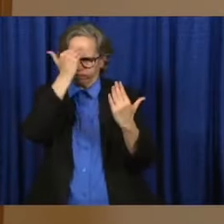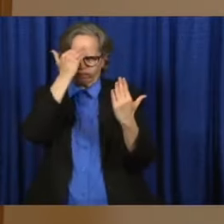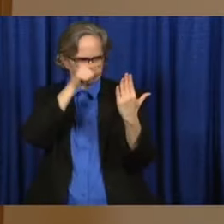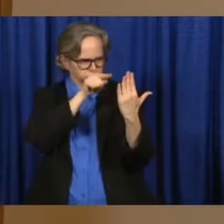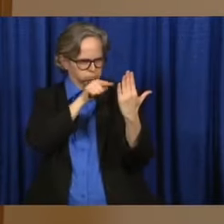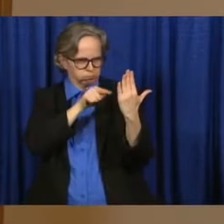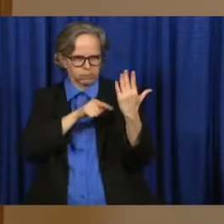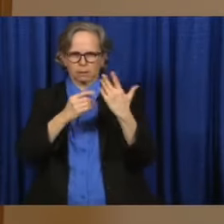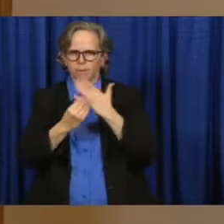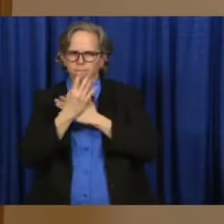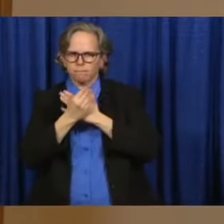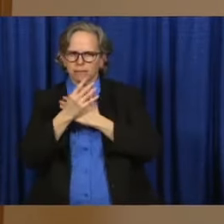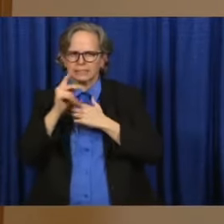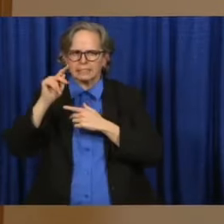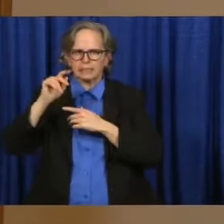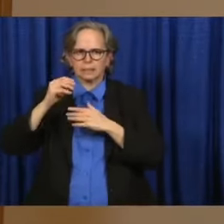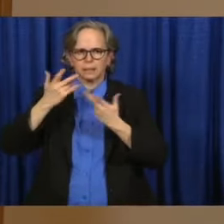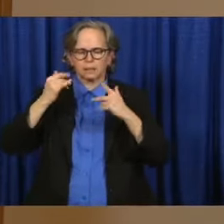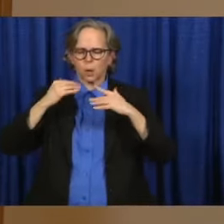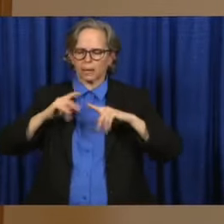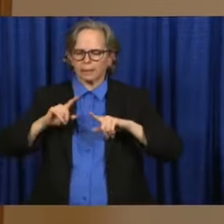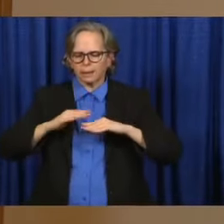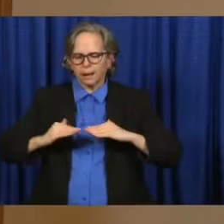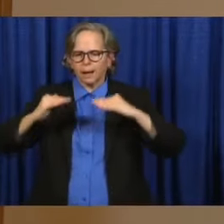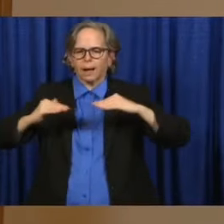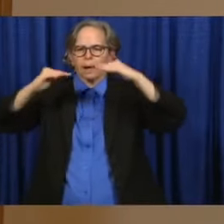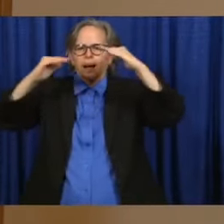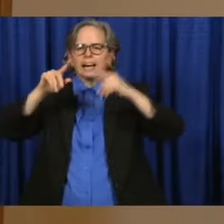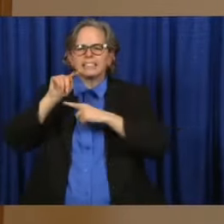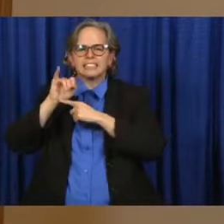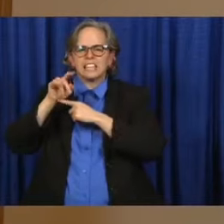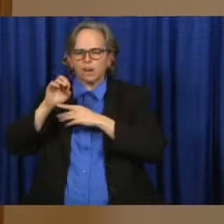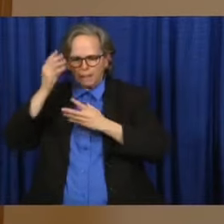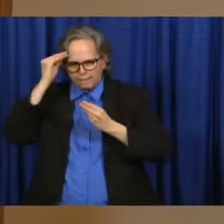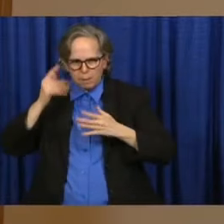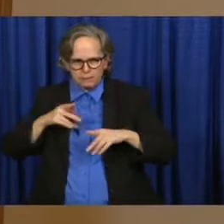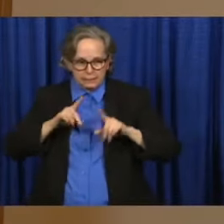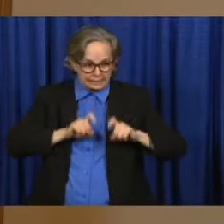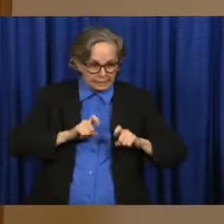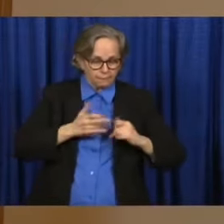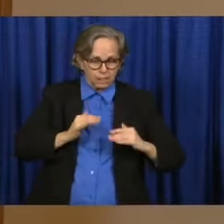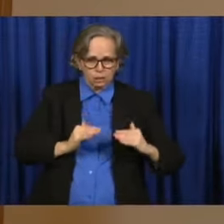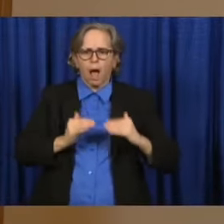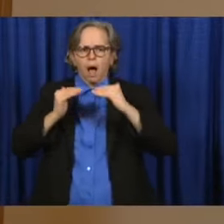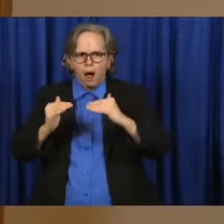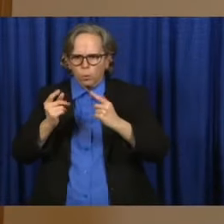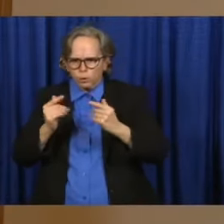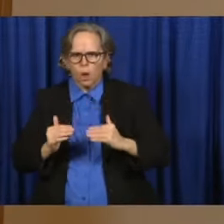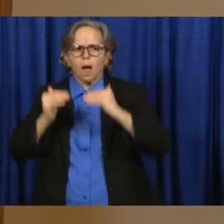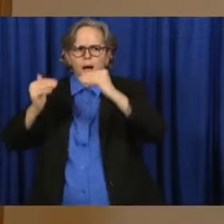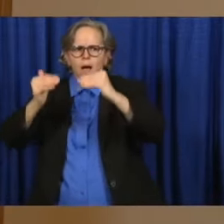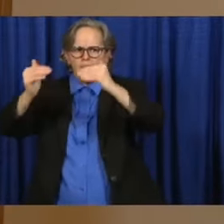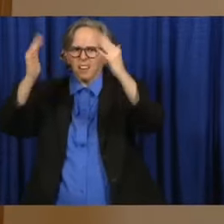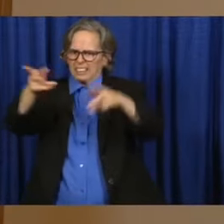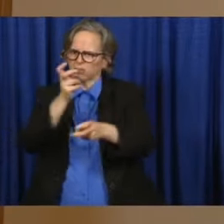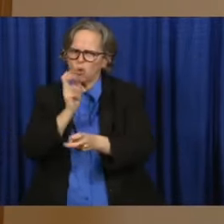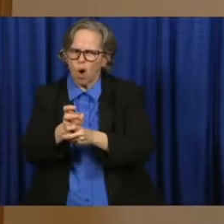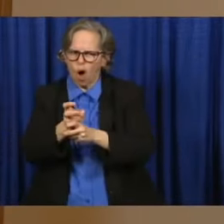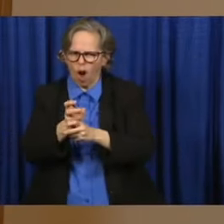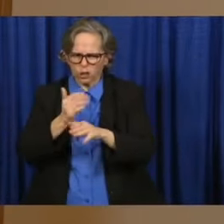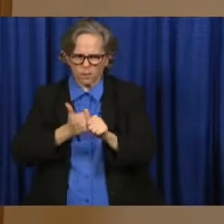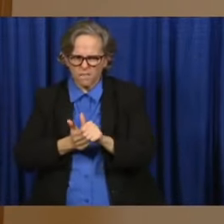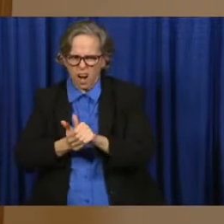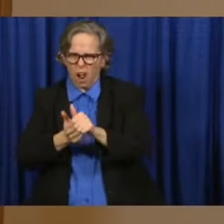and it's very clear. I think a lot of docs out there have said to me and others, it's hard to sort through CDC guidance or even